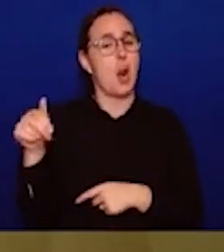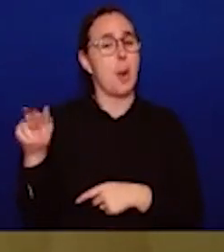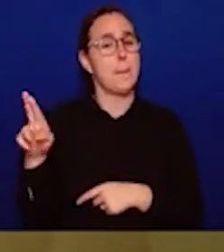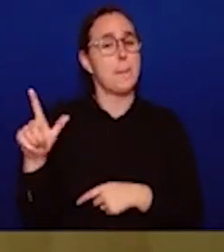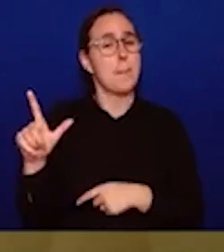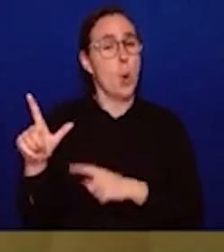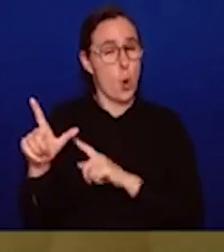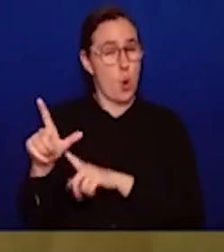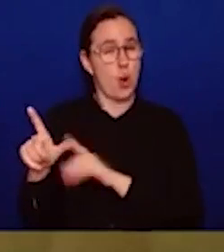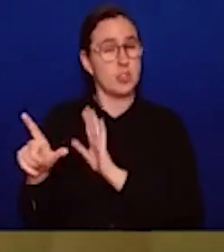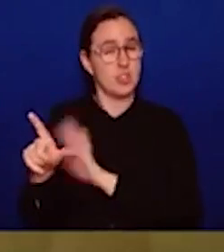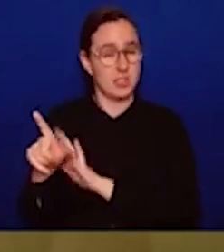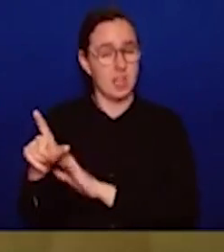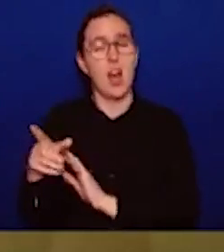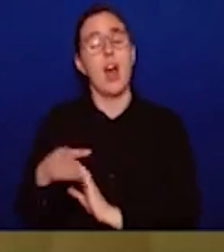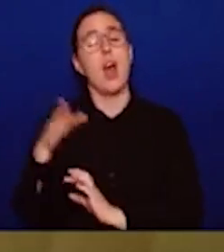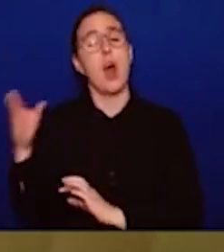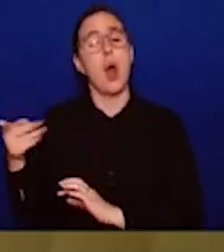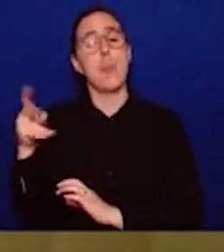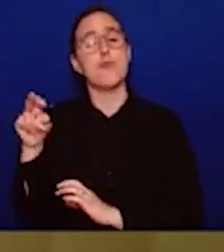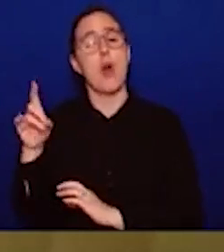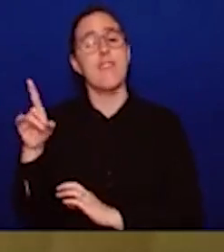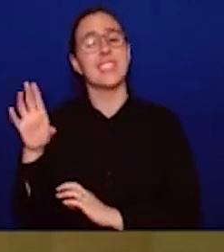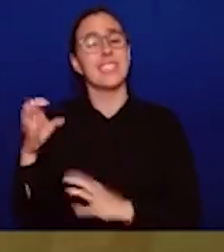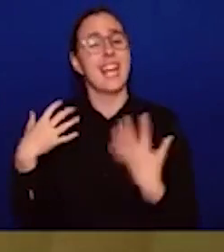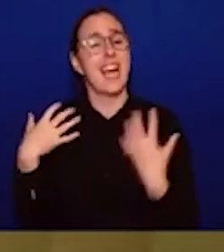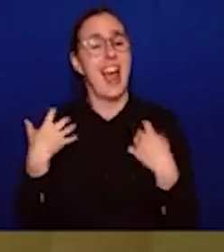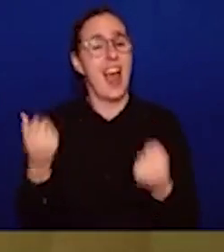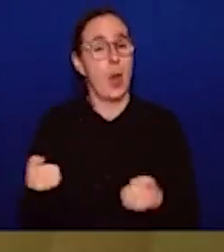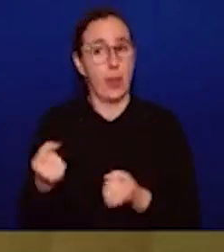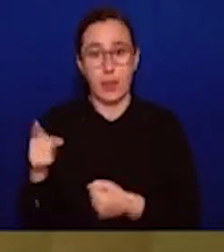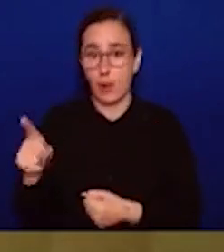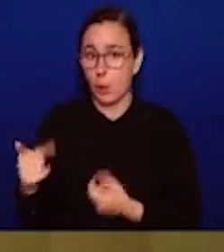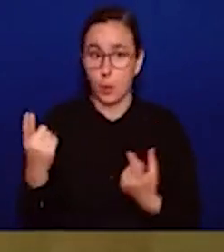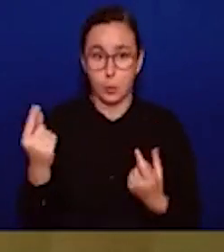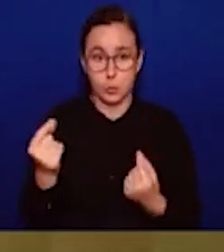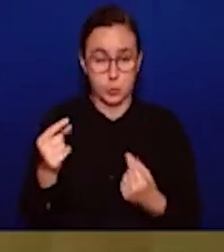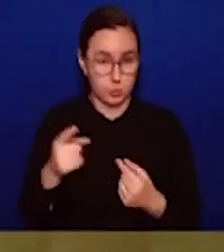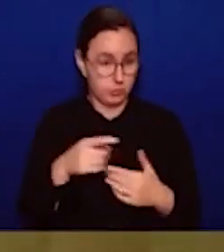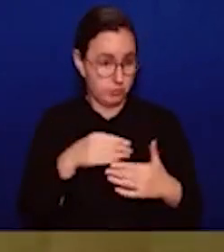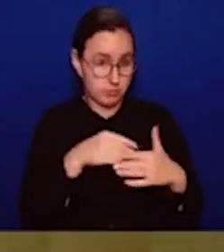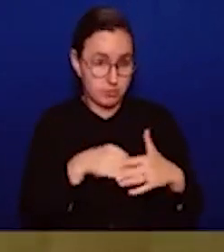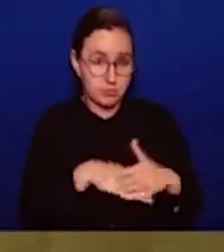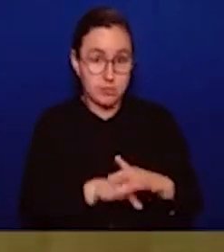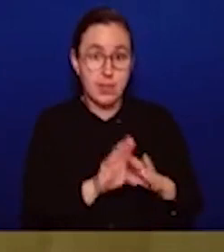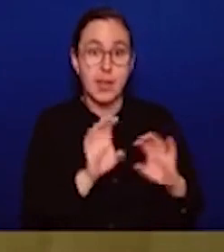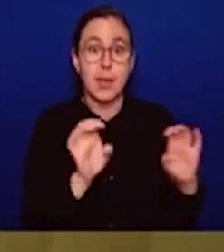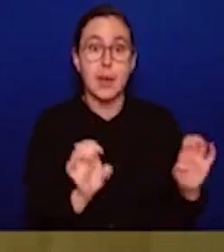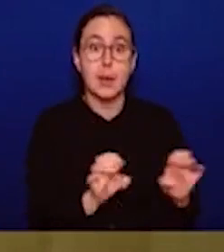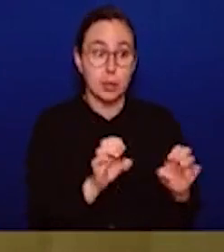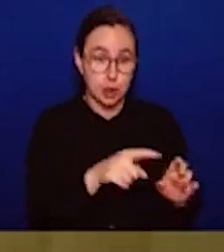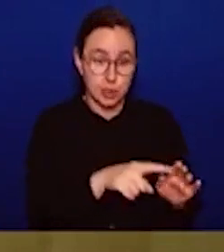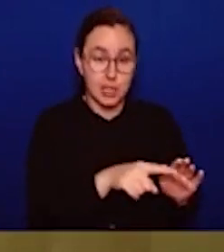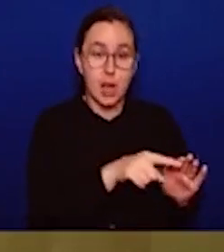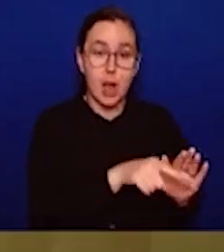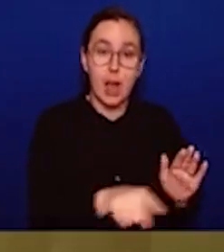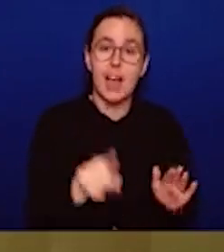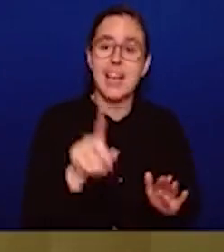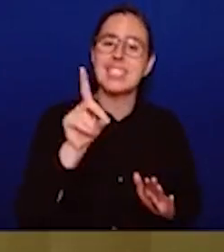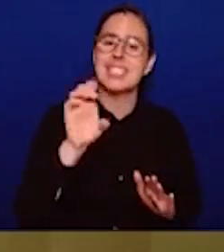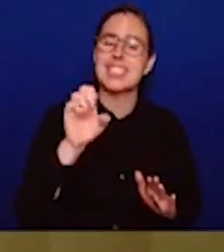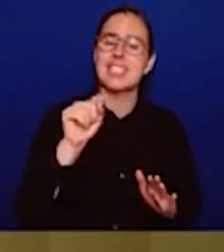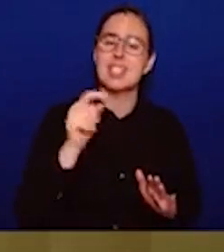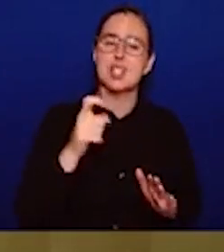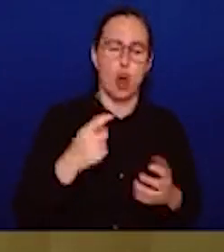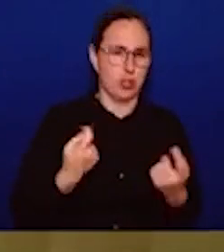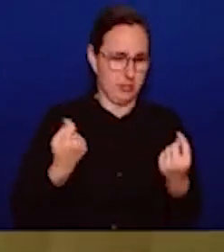to treatment. So when they have that moment of clarity, that we can grab them and support them in building a new life. This is what you'll see